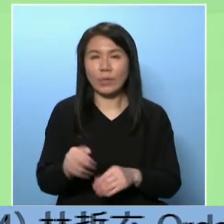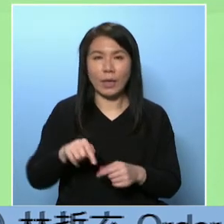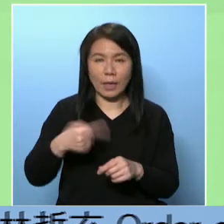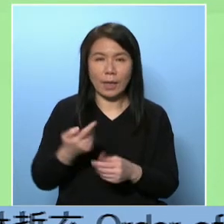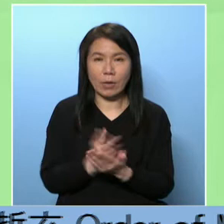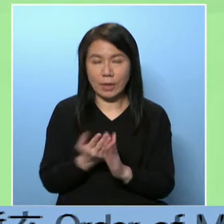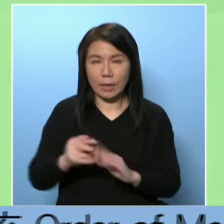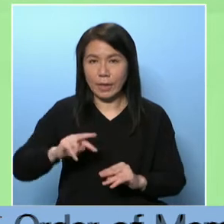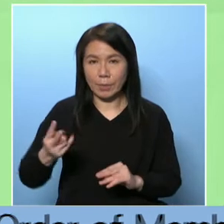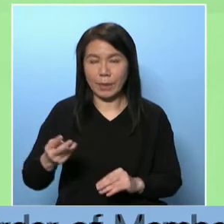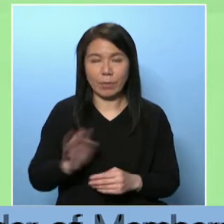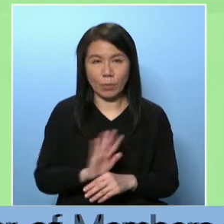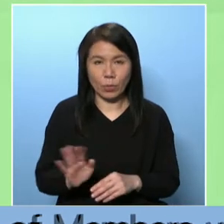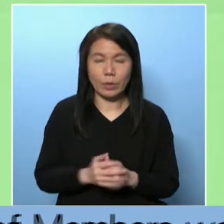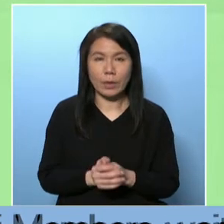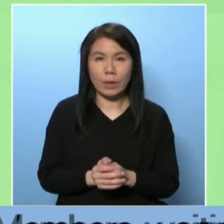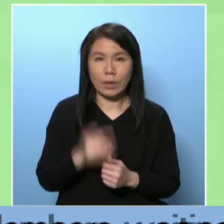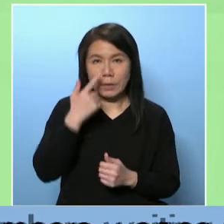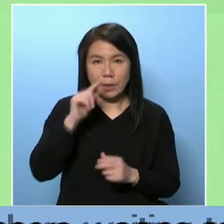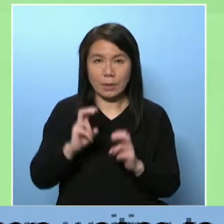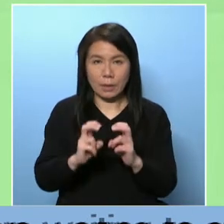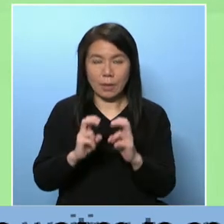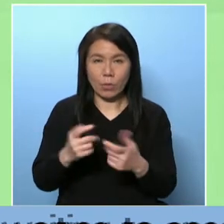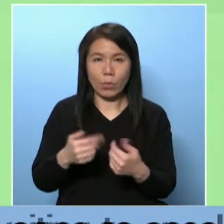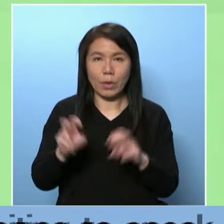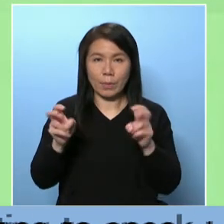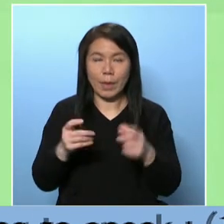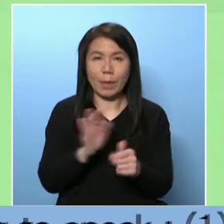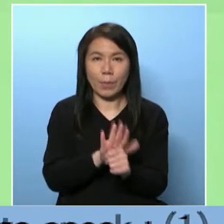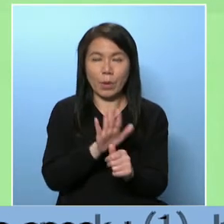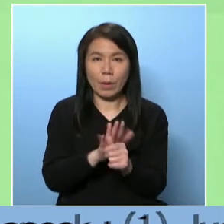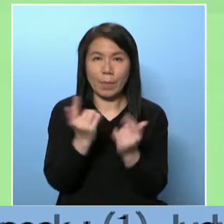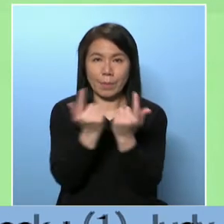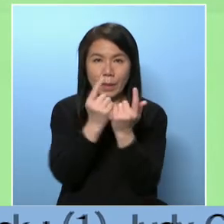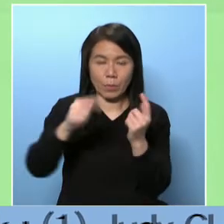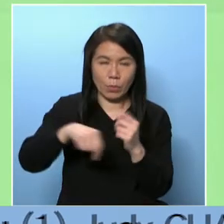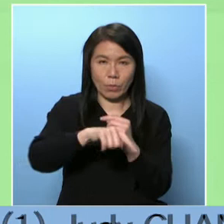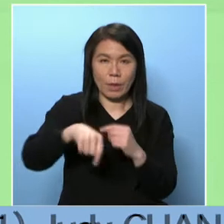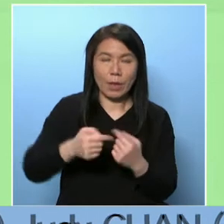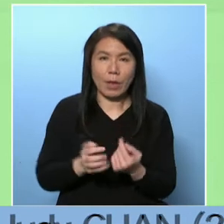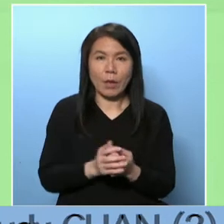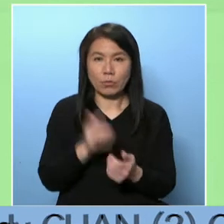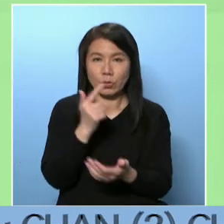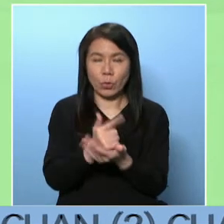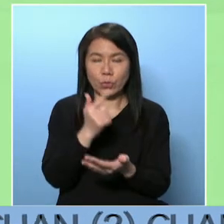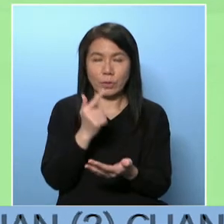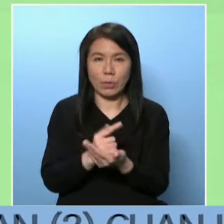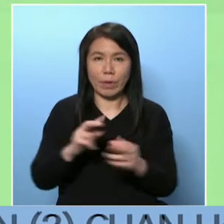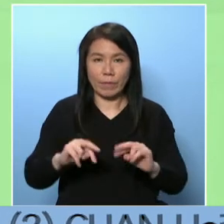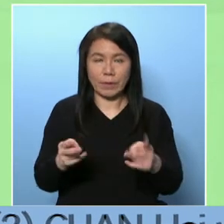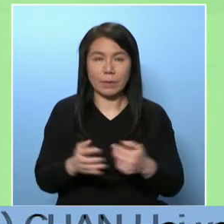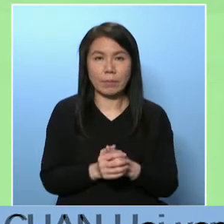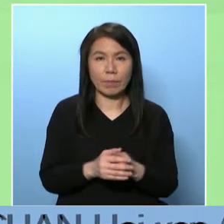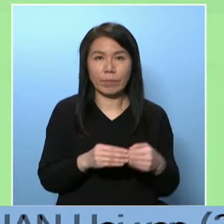lagging behind other urban developments. And with these, that would also be part and parcel of